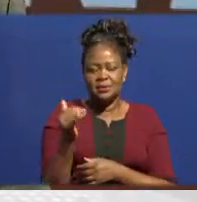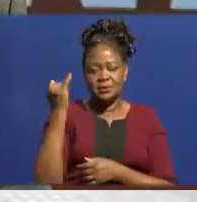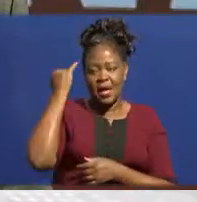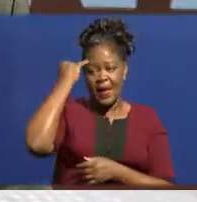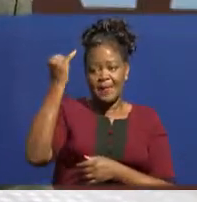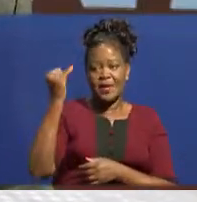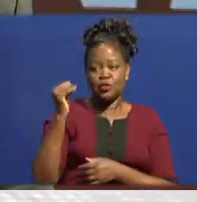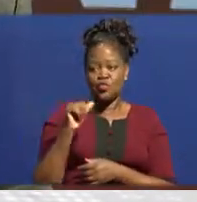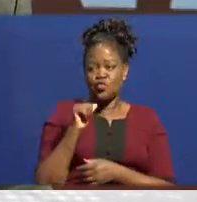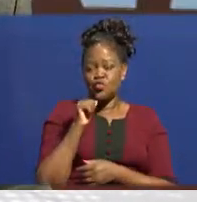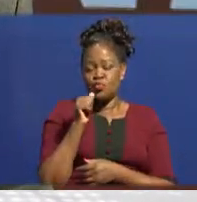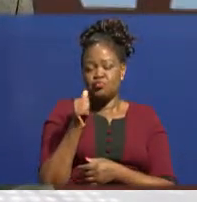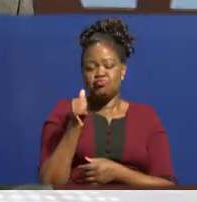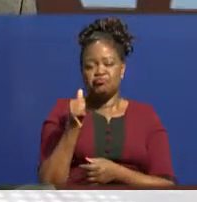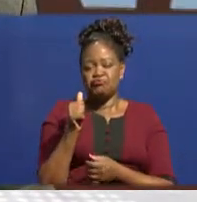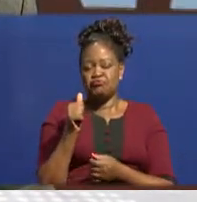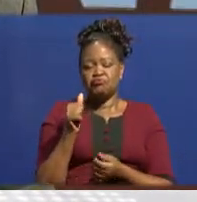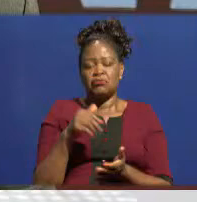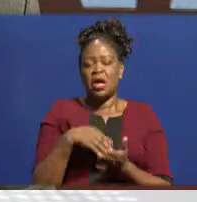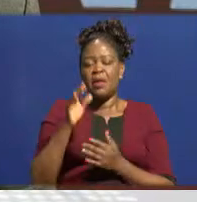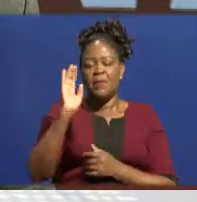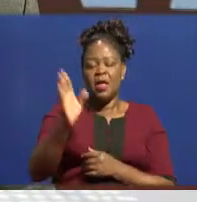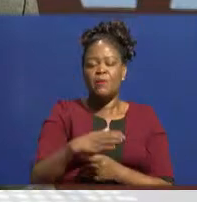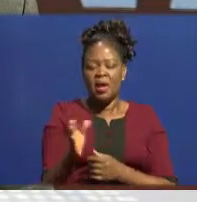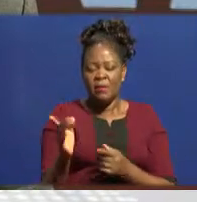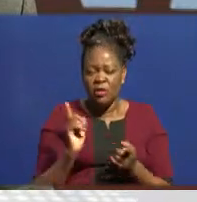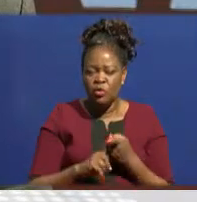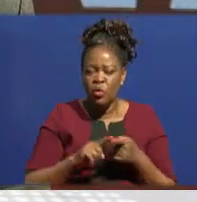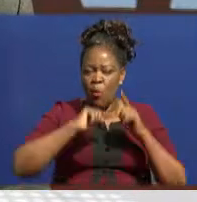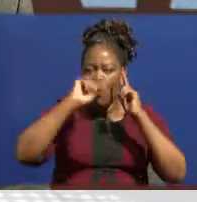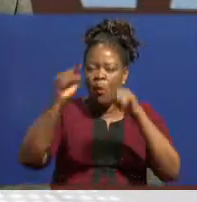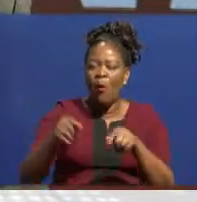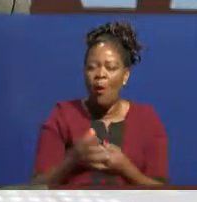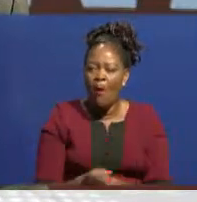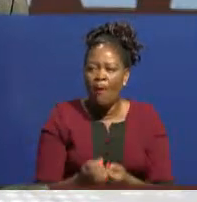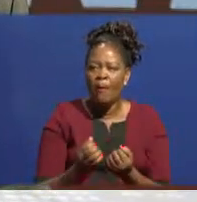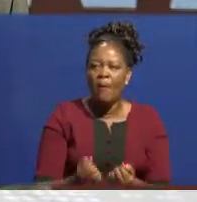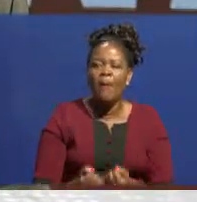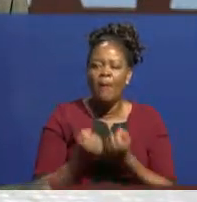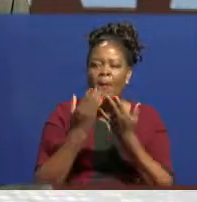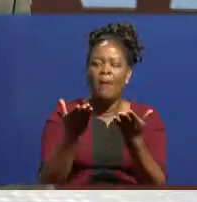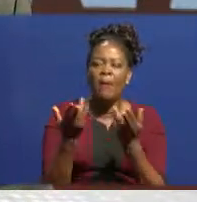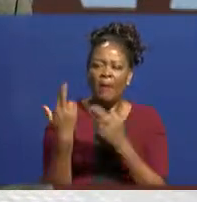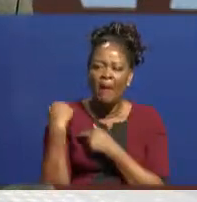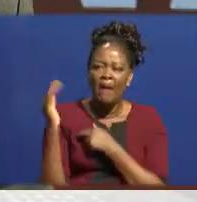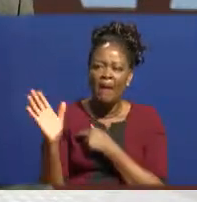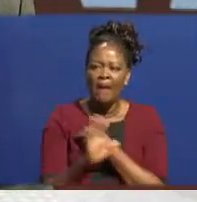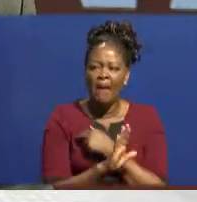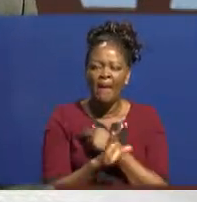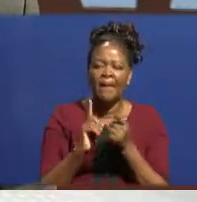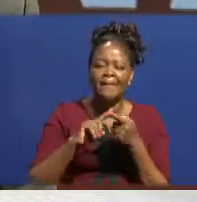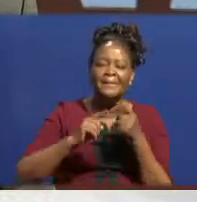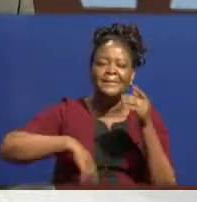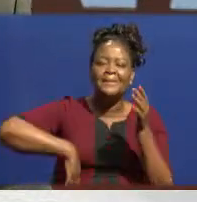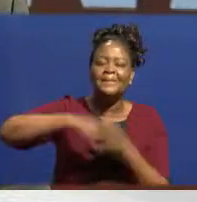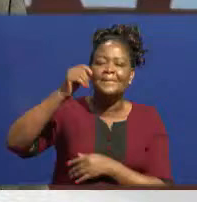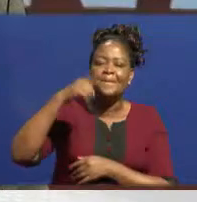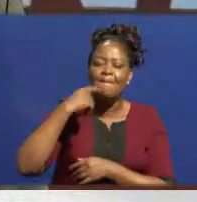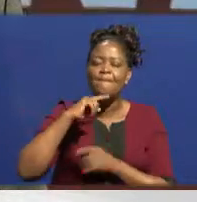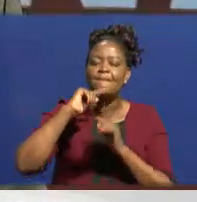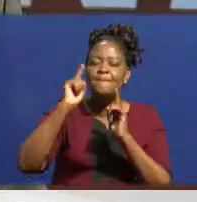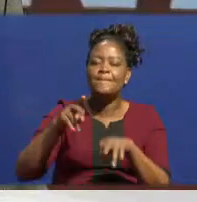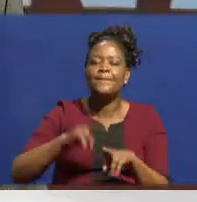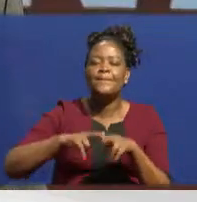imagine we did not send them into parliament to go and hand over their role to outsiders who go and